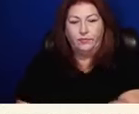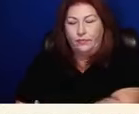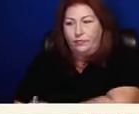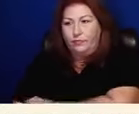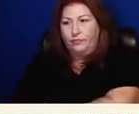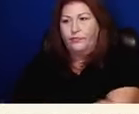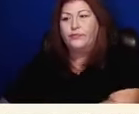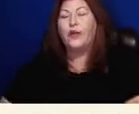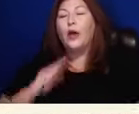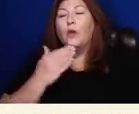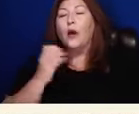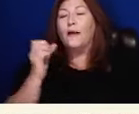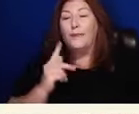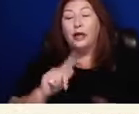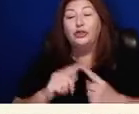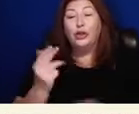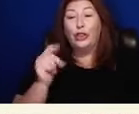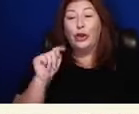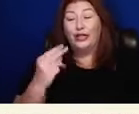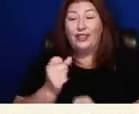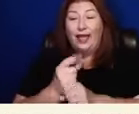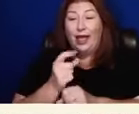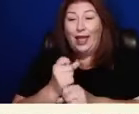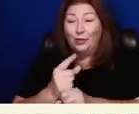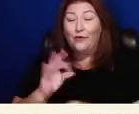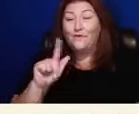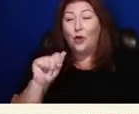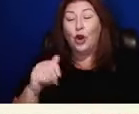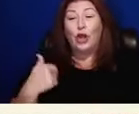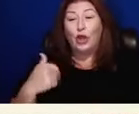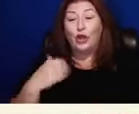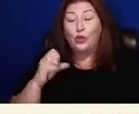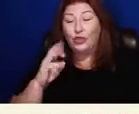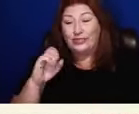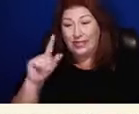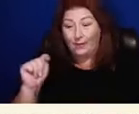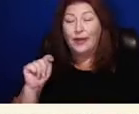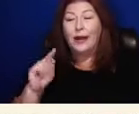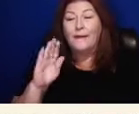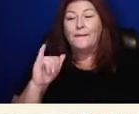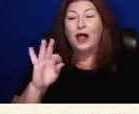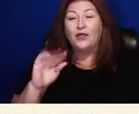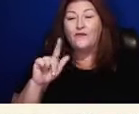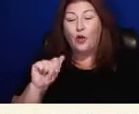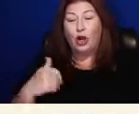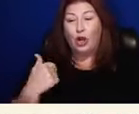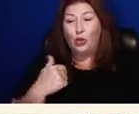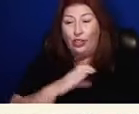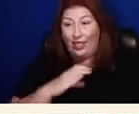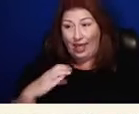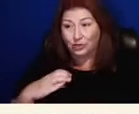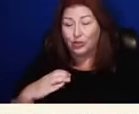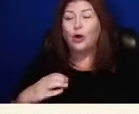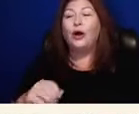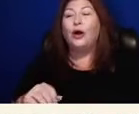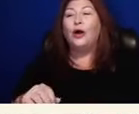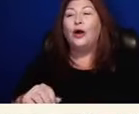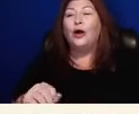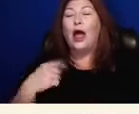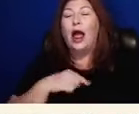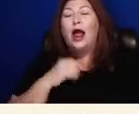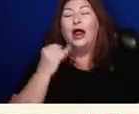Welcome back to the 13th Annual Florida Youth Summit presented by the Florida Youth Council. Sorry, we've come to our last session